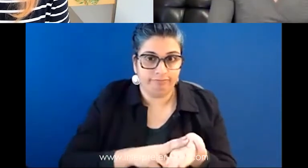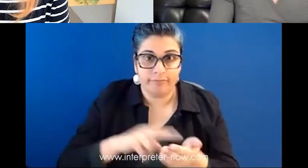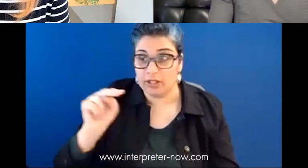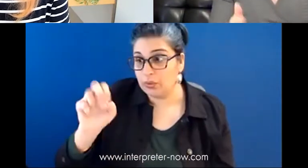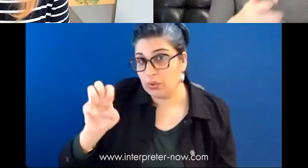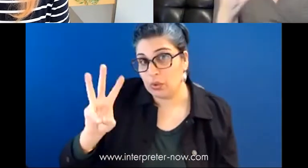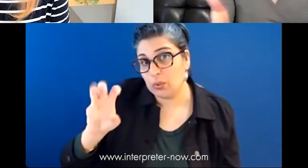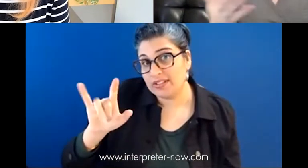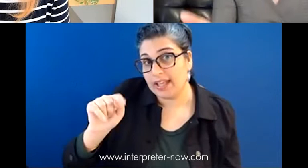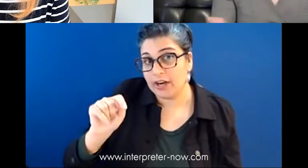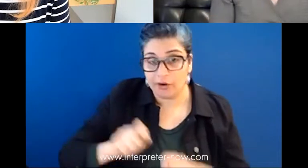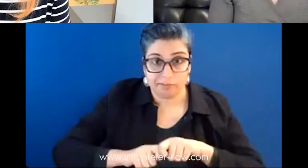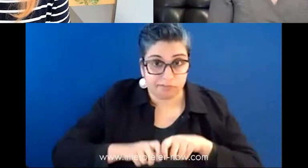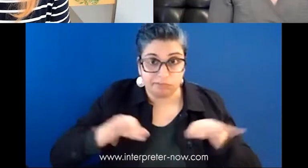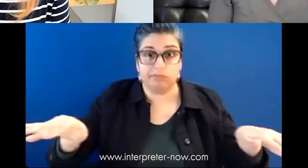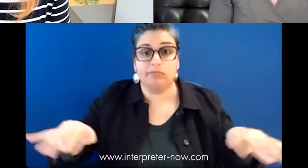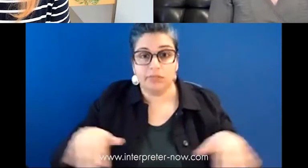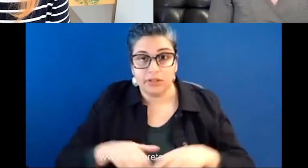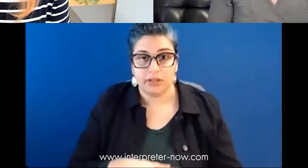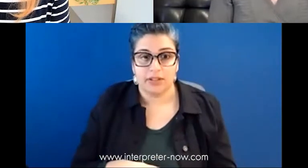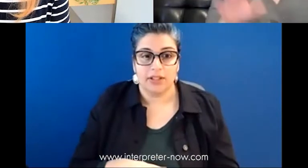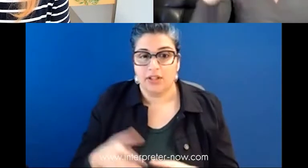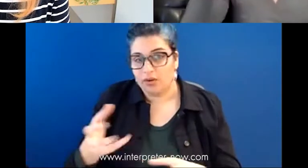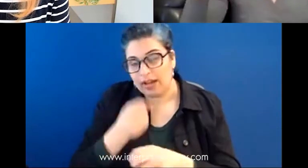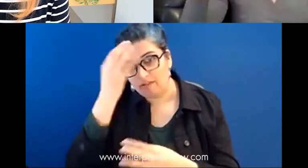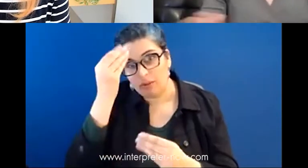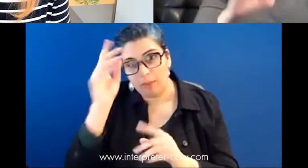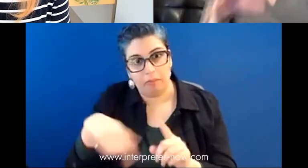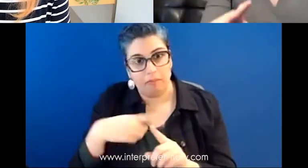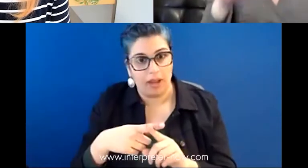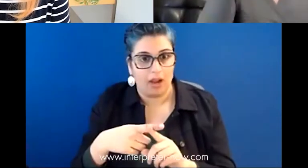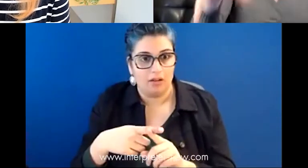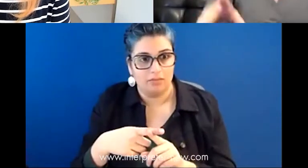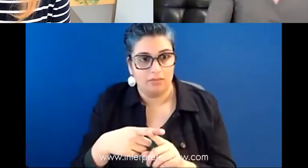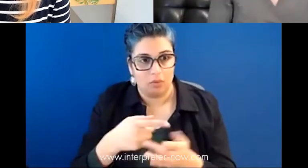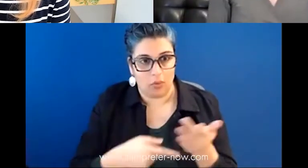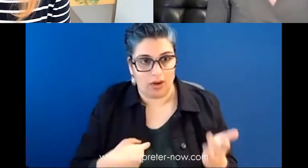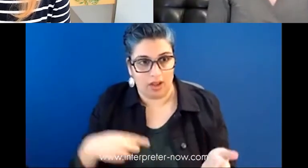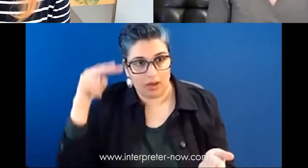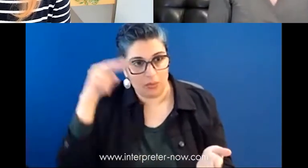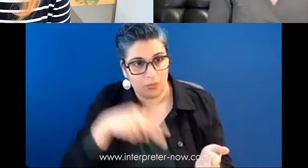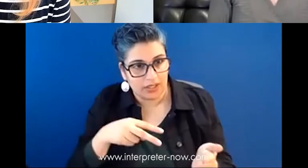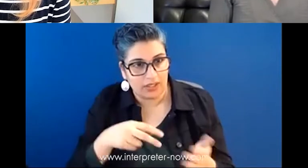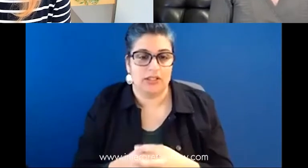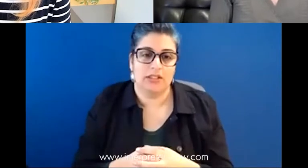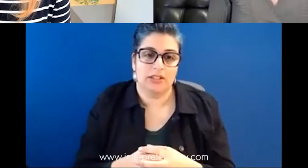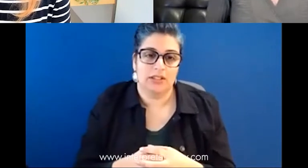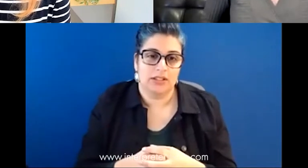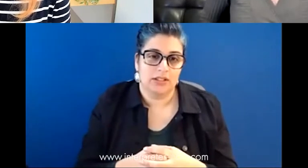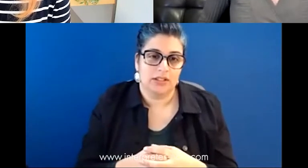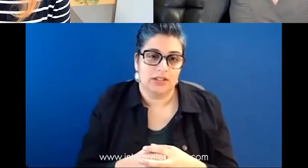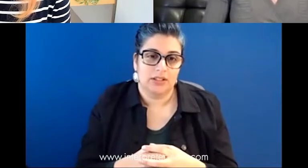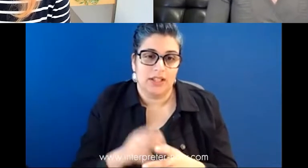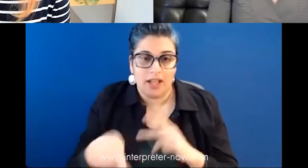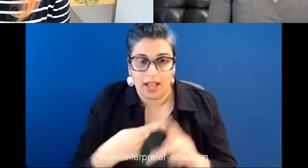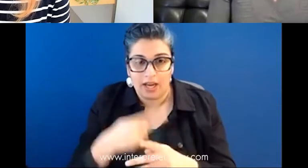would allow you to get information about, again, what I'm reading, what I'm putting into my research, and the kinds of projects